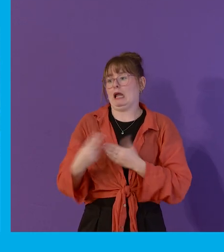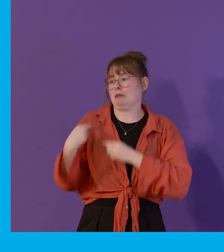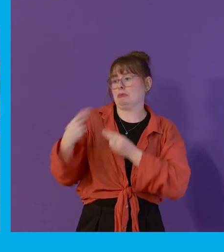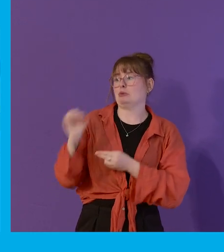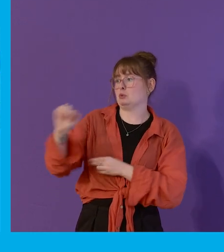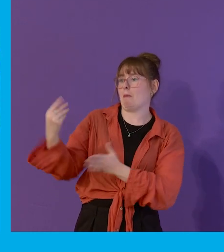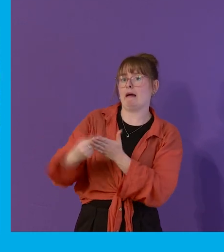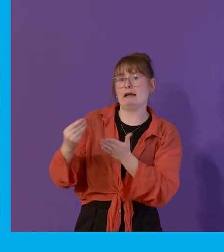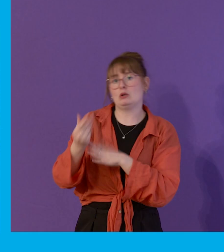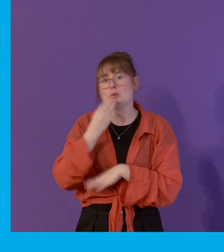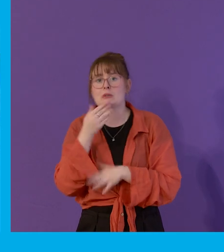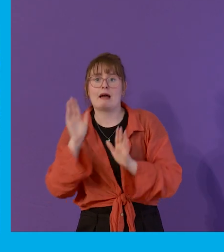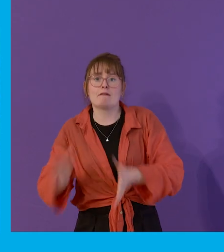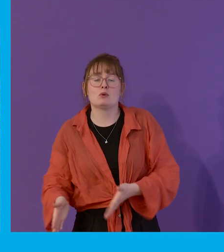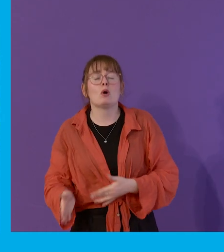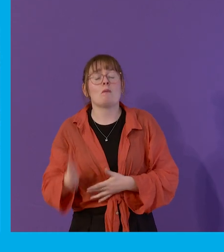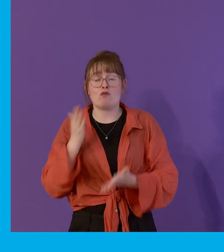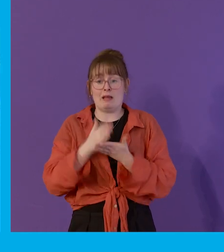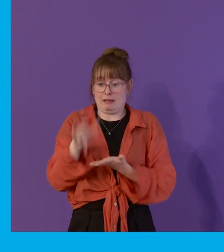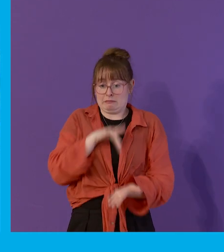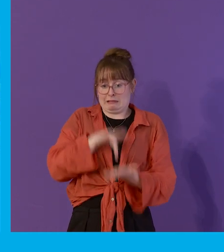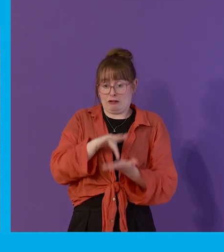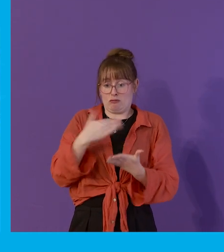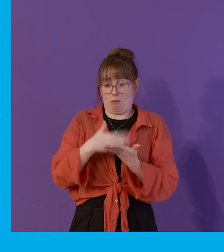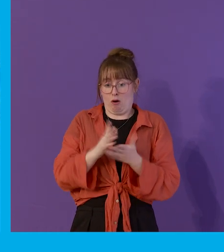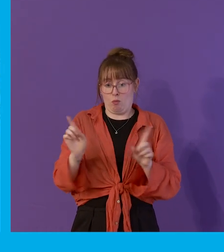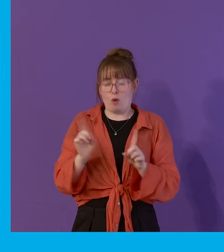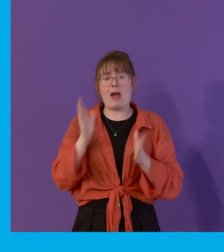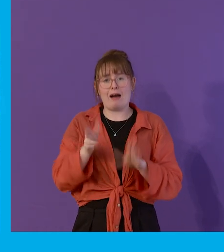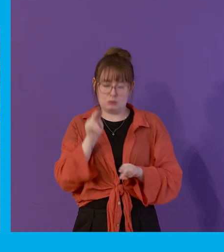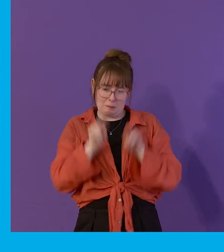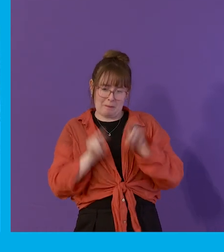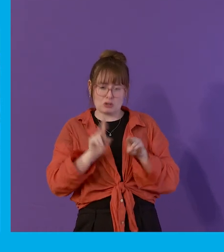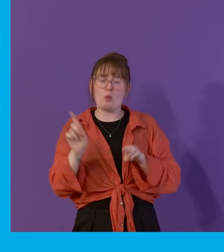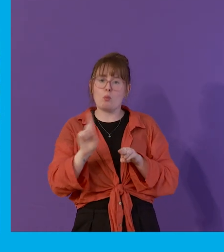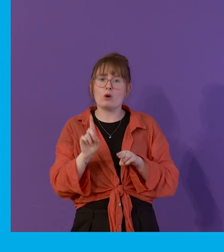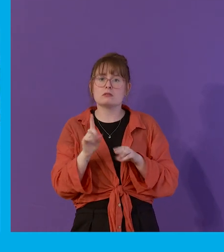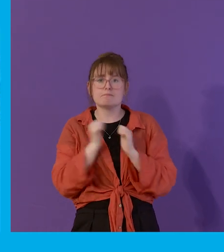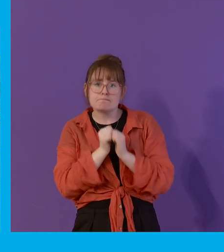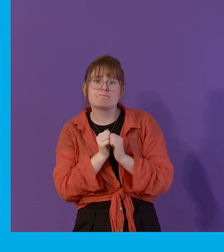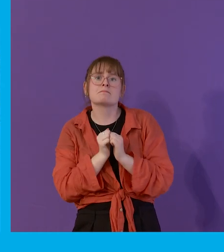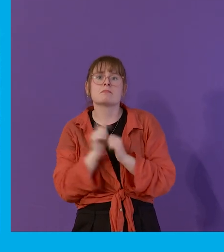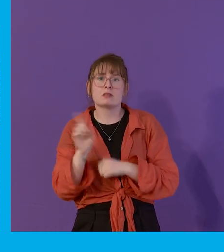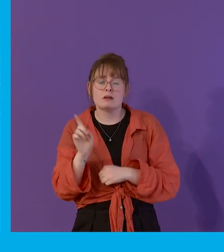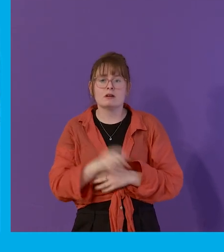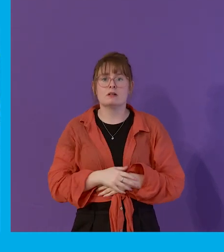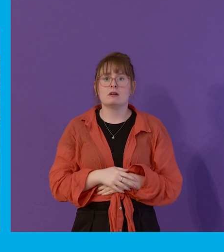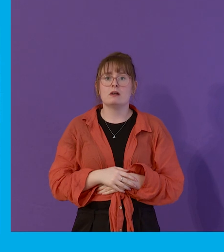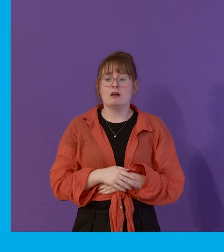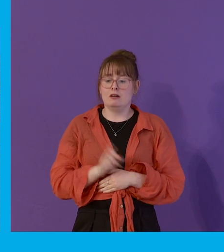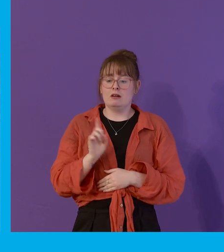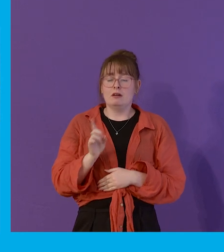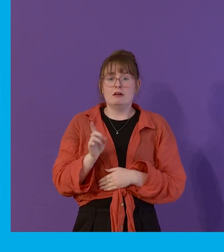And at the heart of a lot of this is measuring what matters. At the moment, we measure performance, to Professor Hall's point about